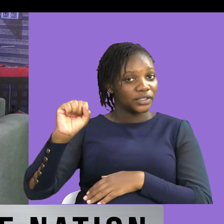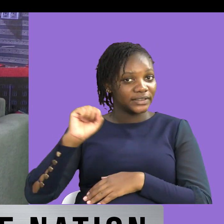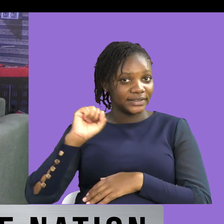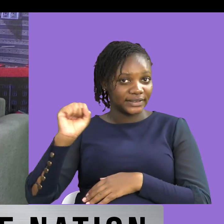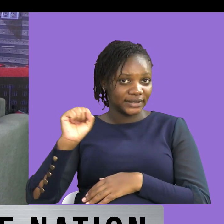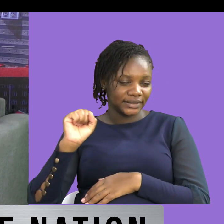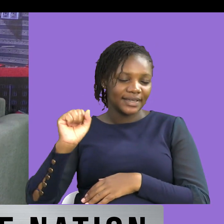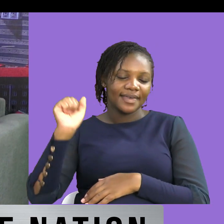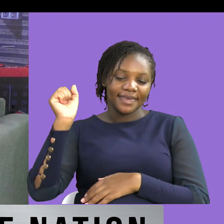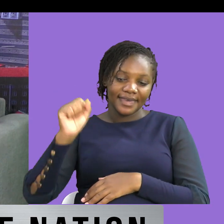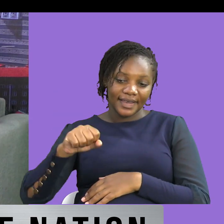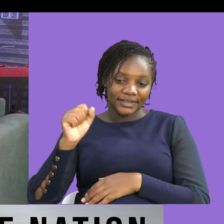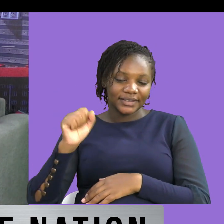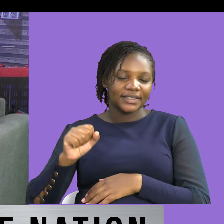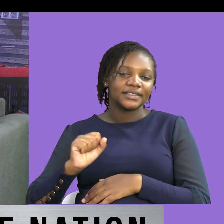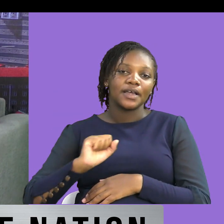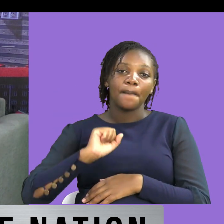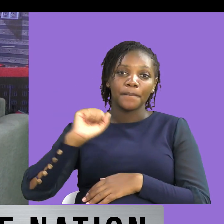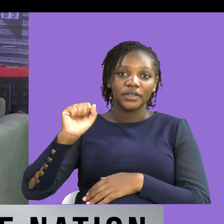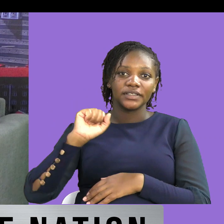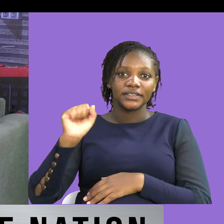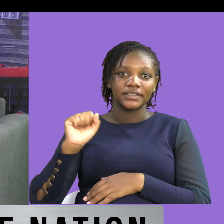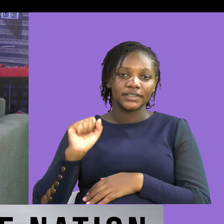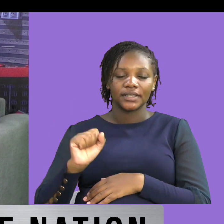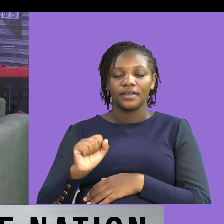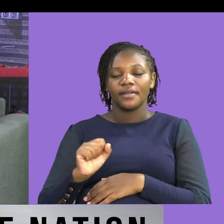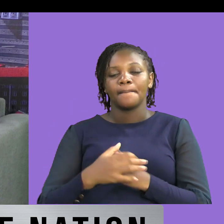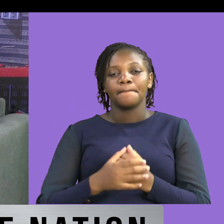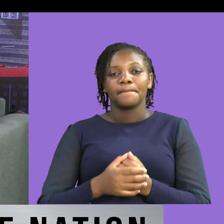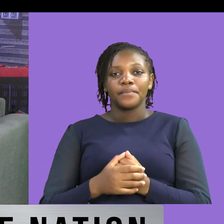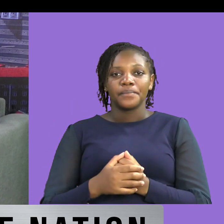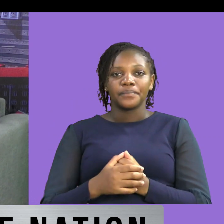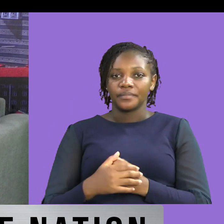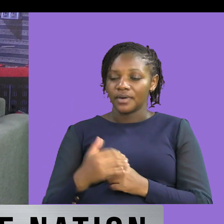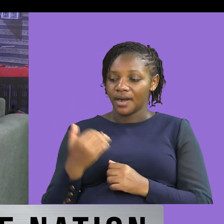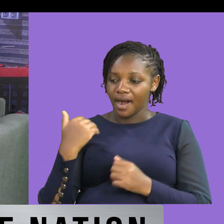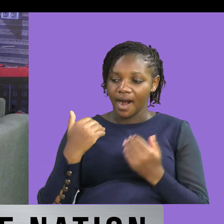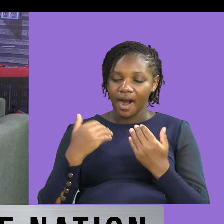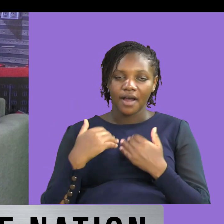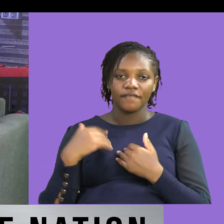Hapa tunachapa siasa. Chapa siasa with us on 0111